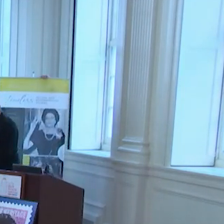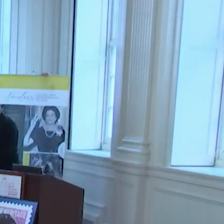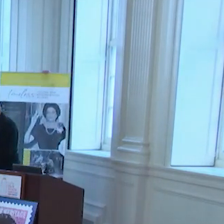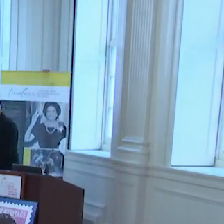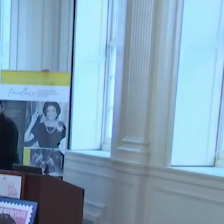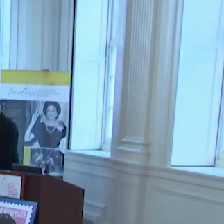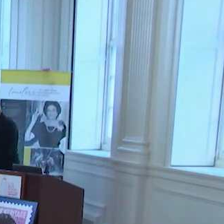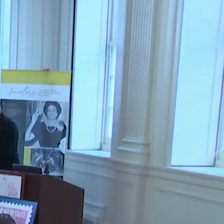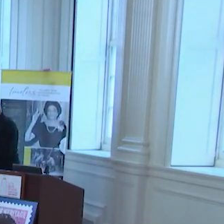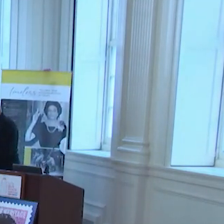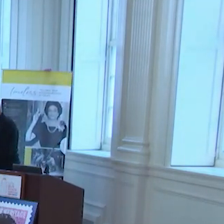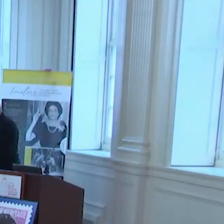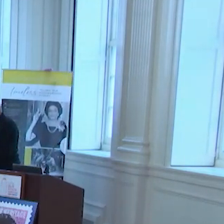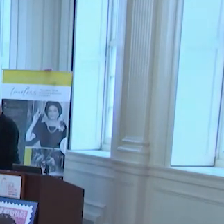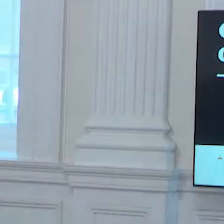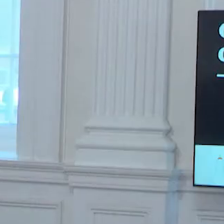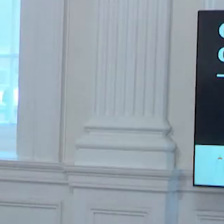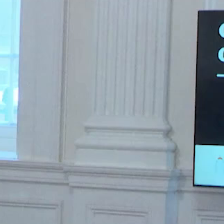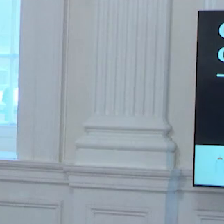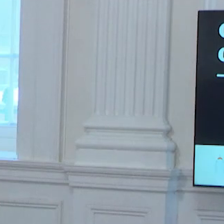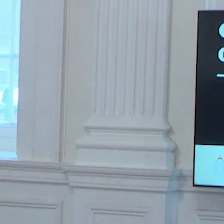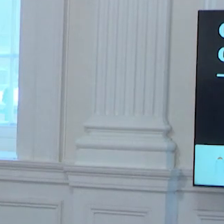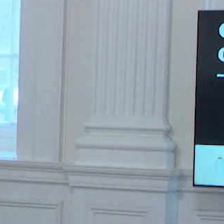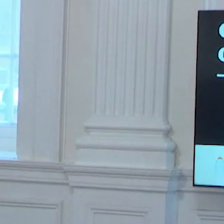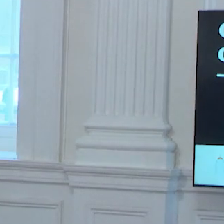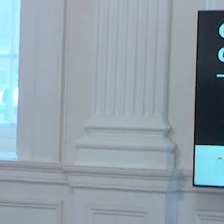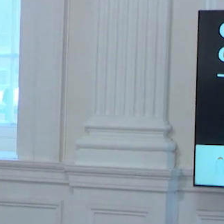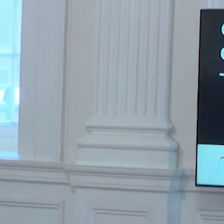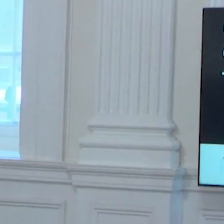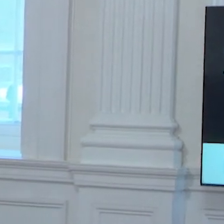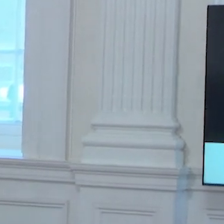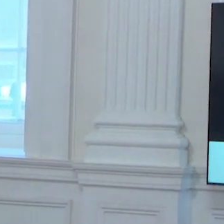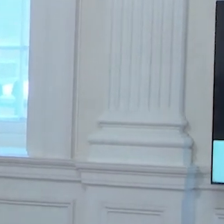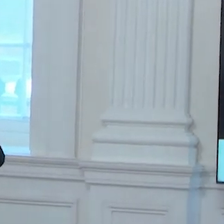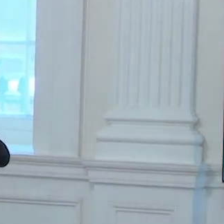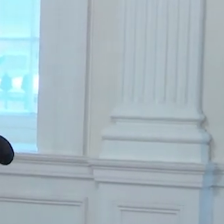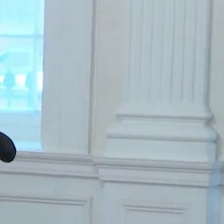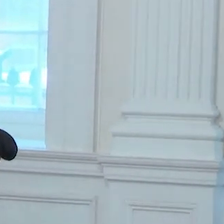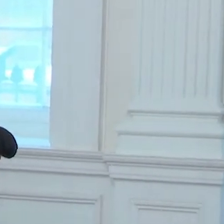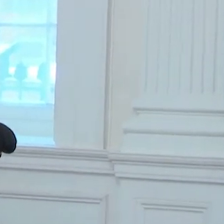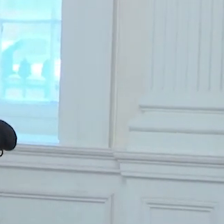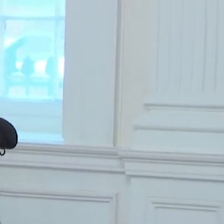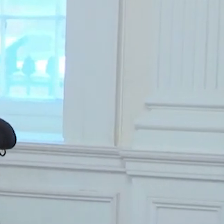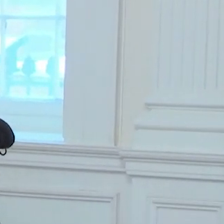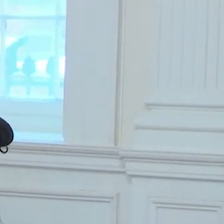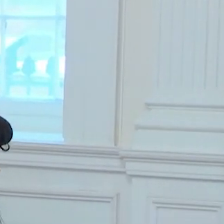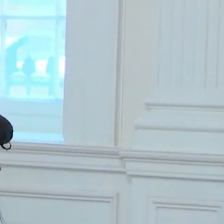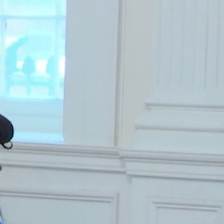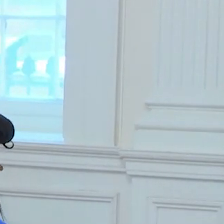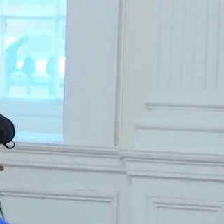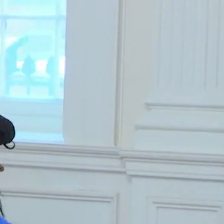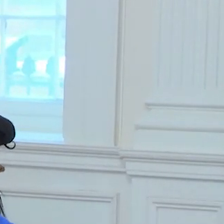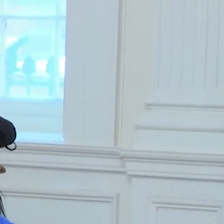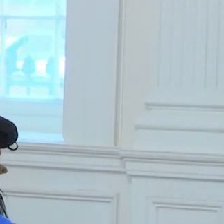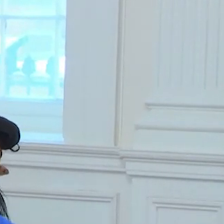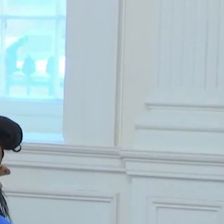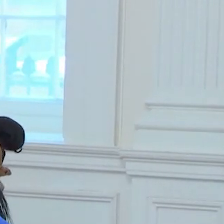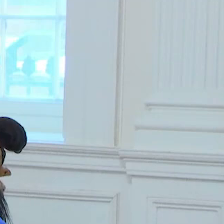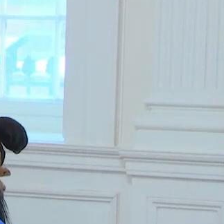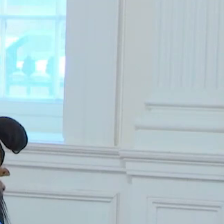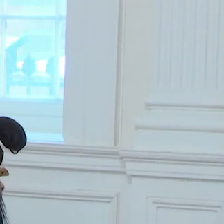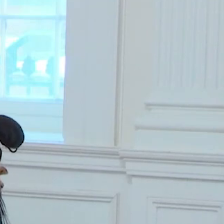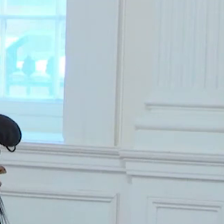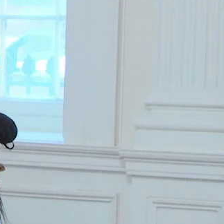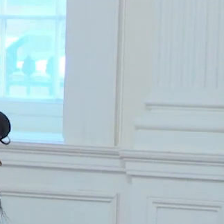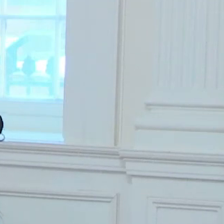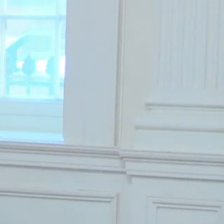and praise to our ancestors, our elders, the ones that came before us, who